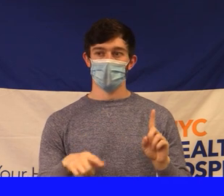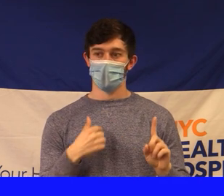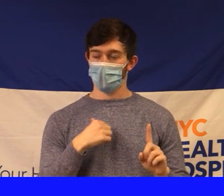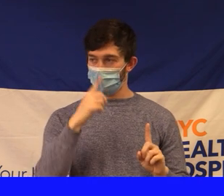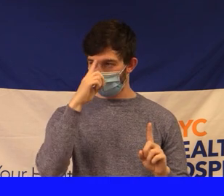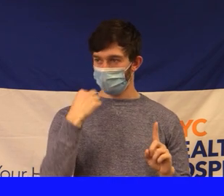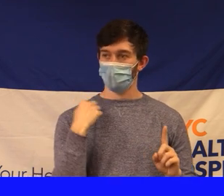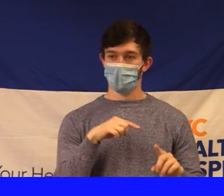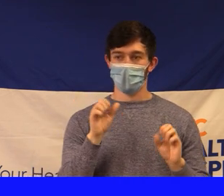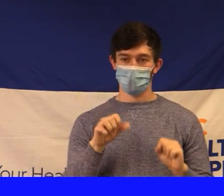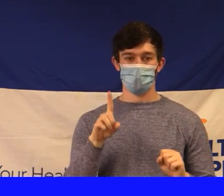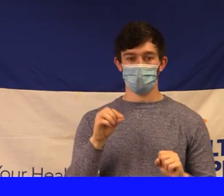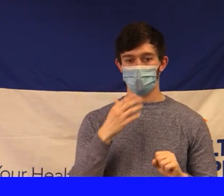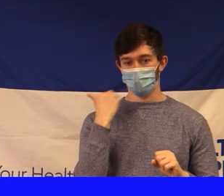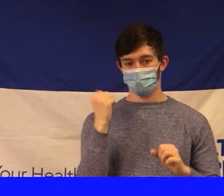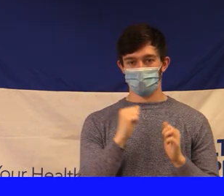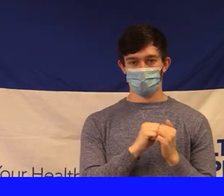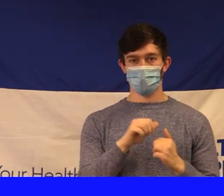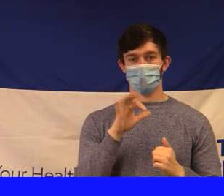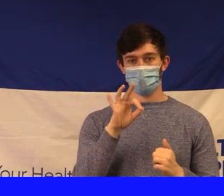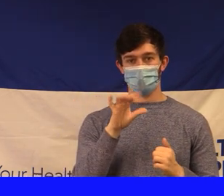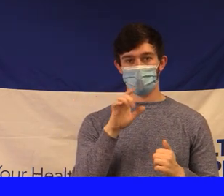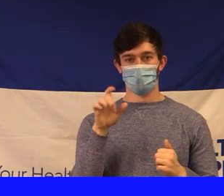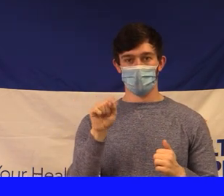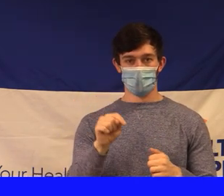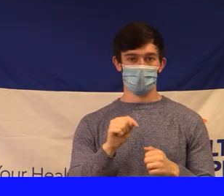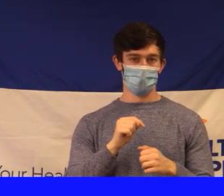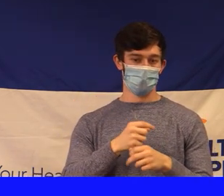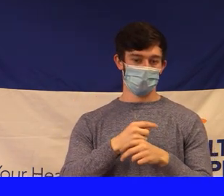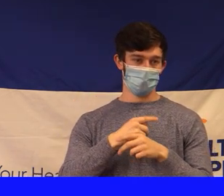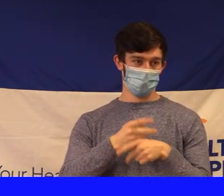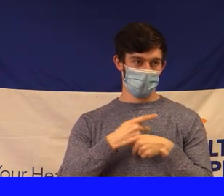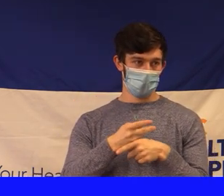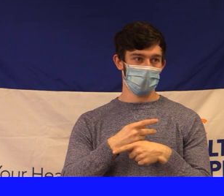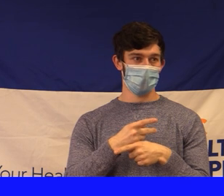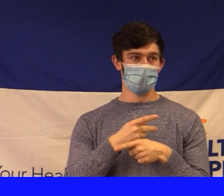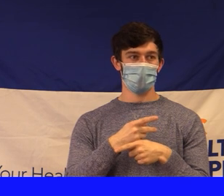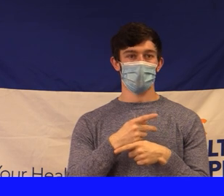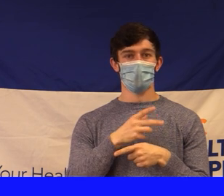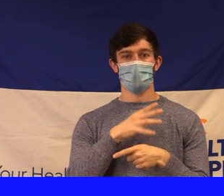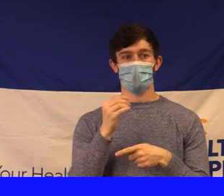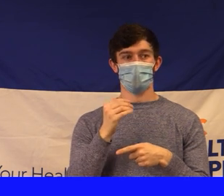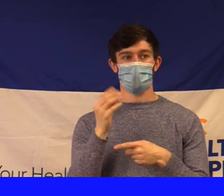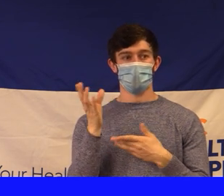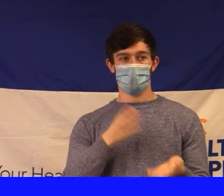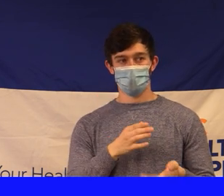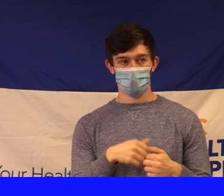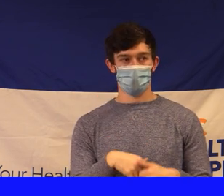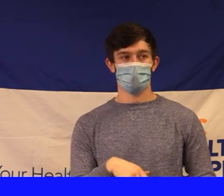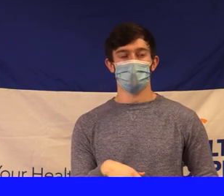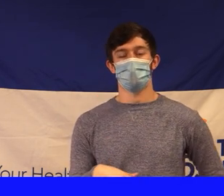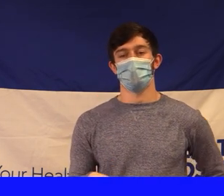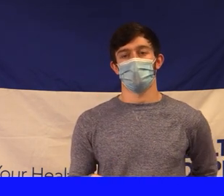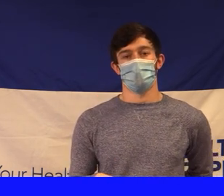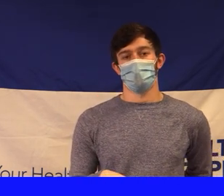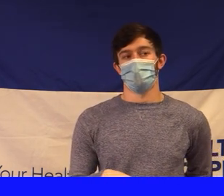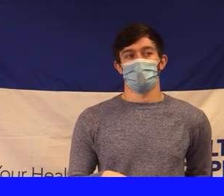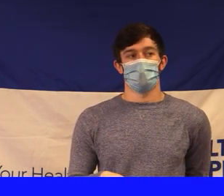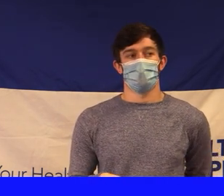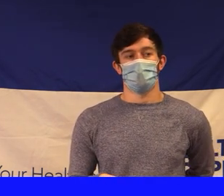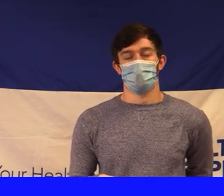do much better with the fleet maintenance and the ambulance and delivery. That will be just